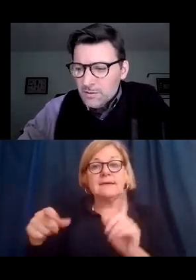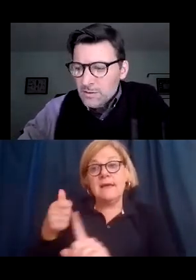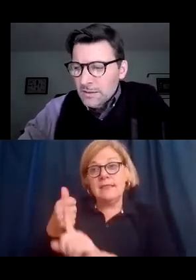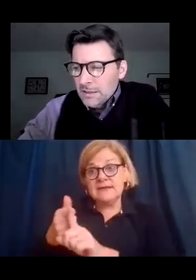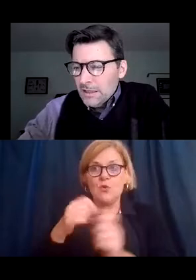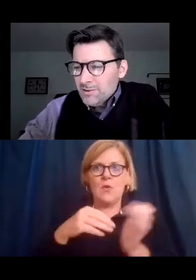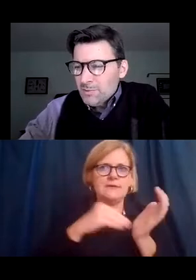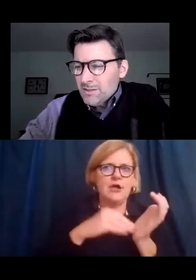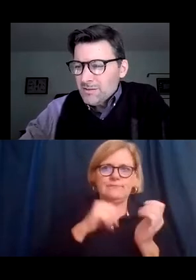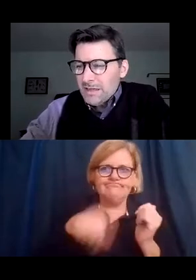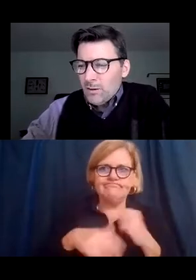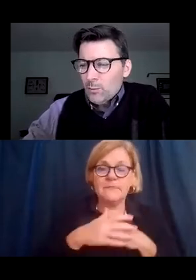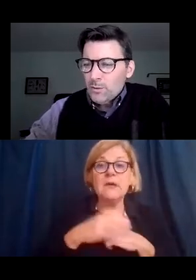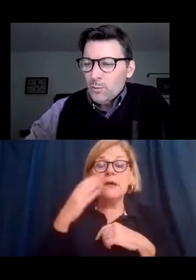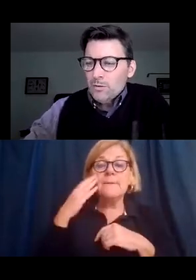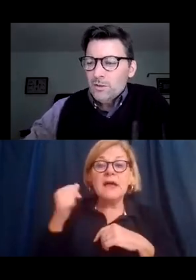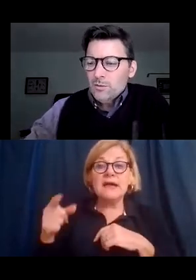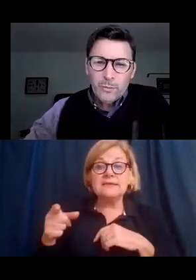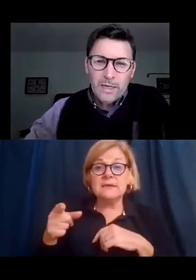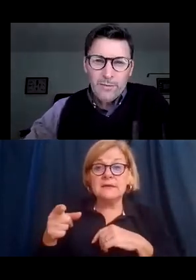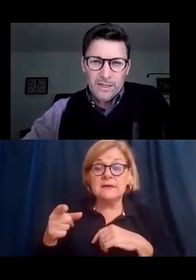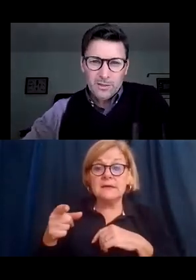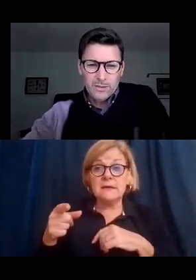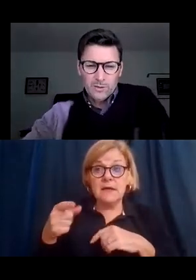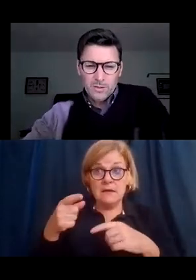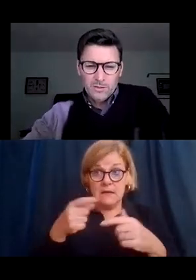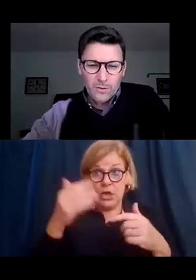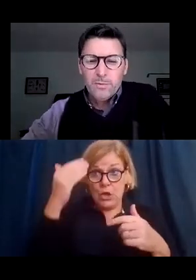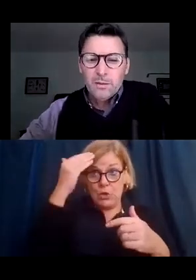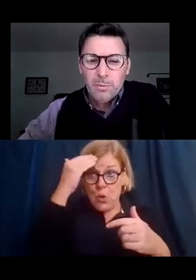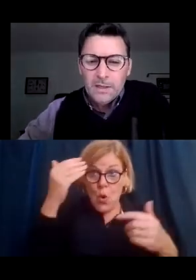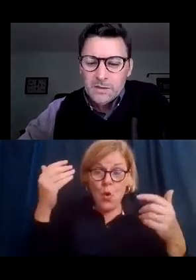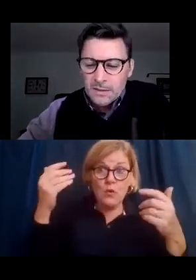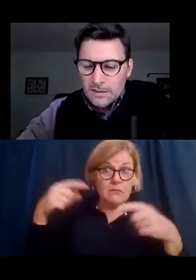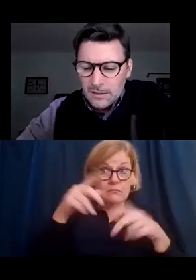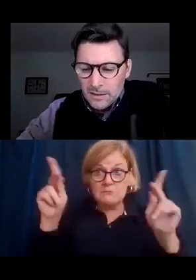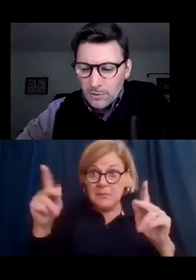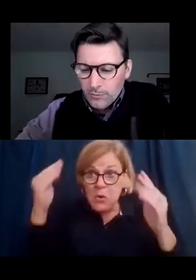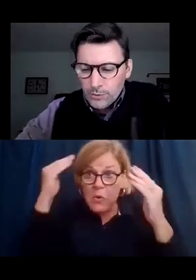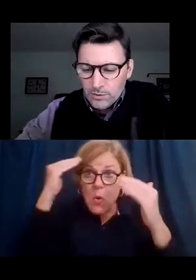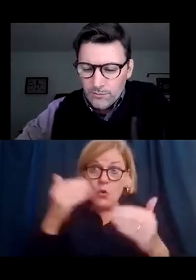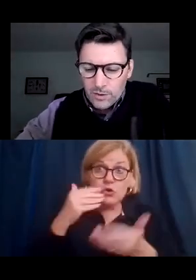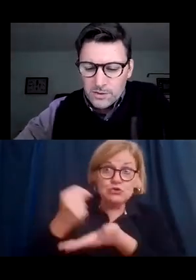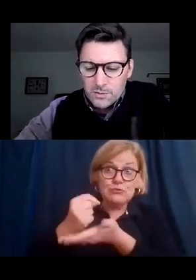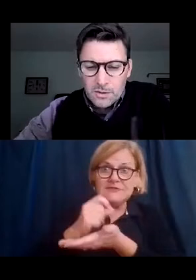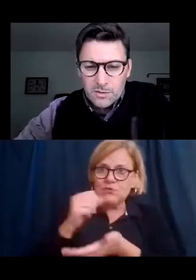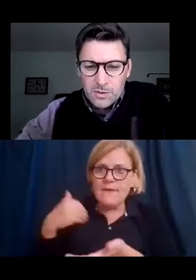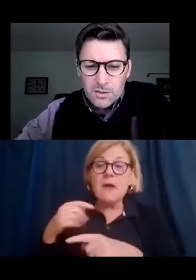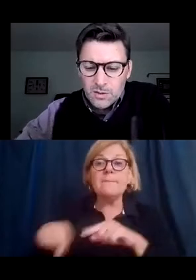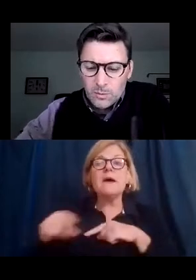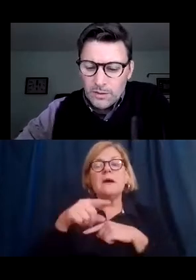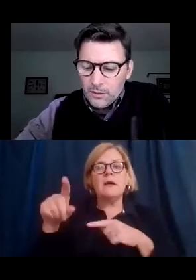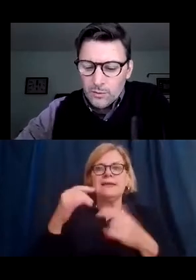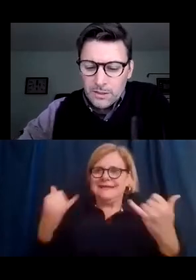their doctors, just because they're not really well known and we haven't had great treatments for them in the past. But fortunately for us, those things